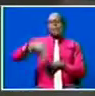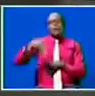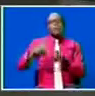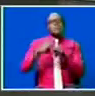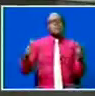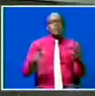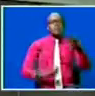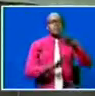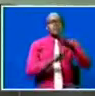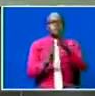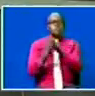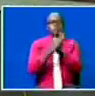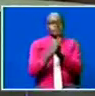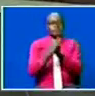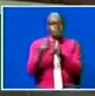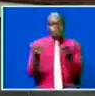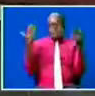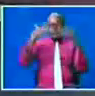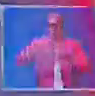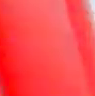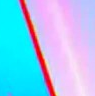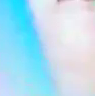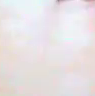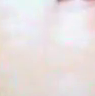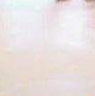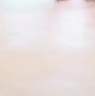right now. The top stories tonight.